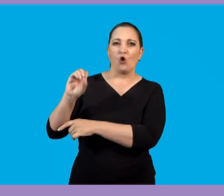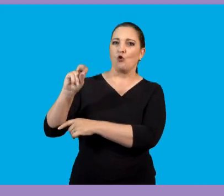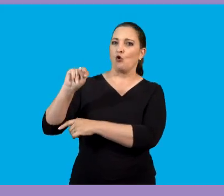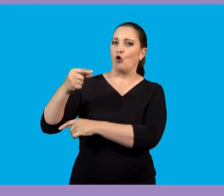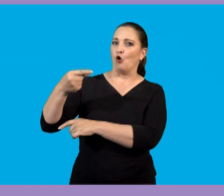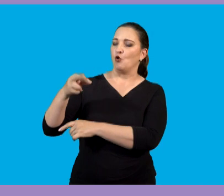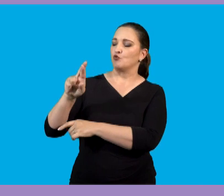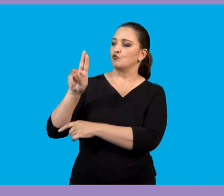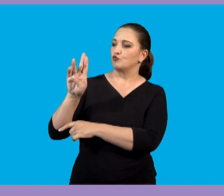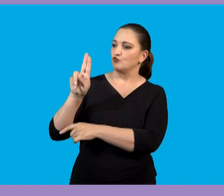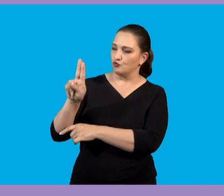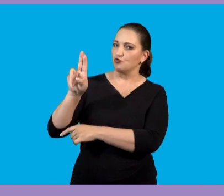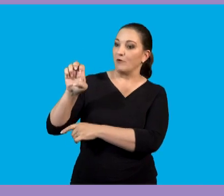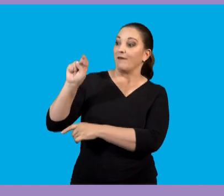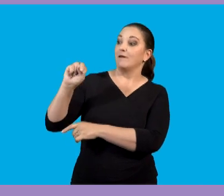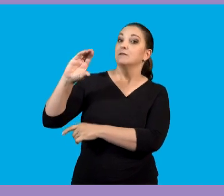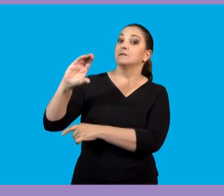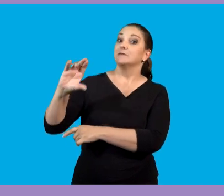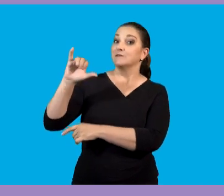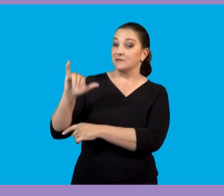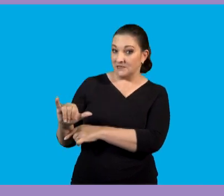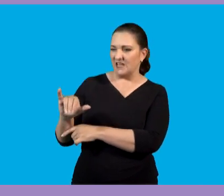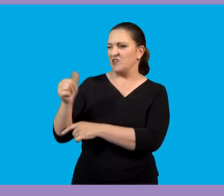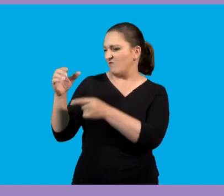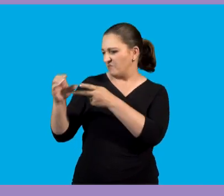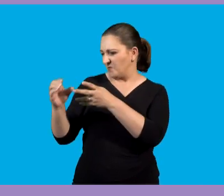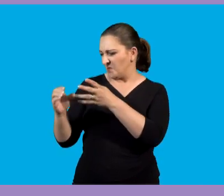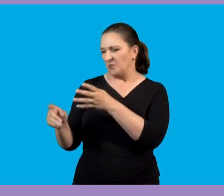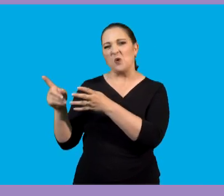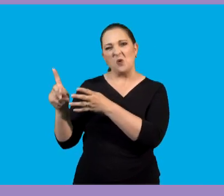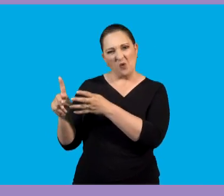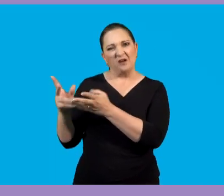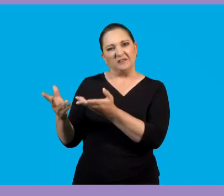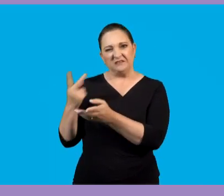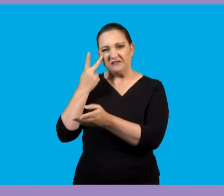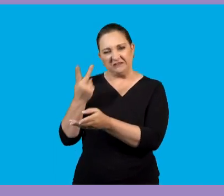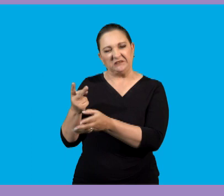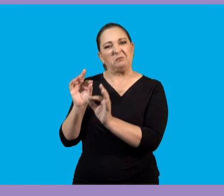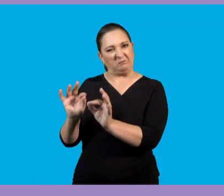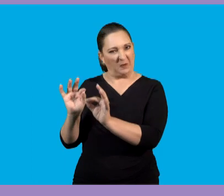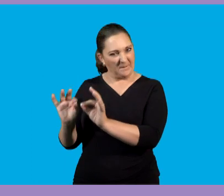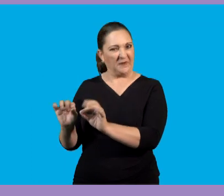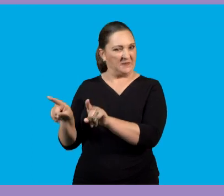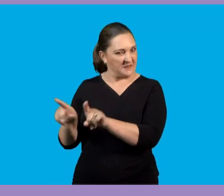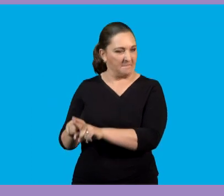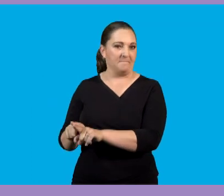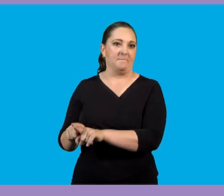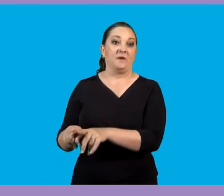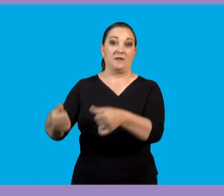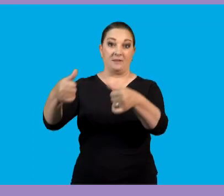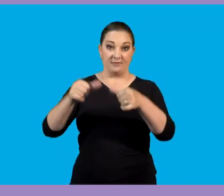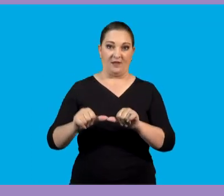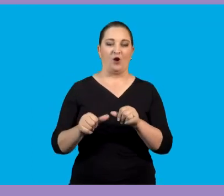to be defining congruency and looking at those conditions for congruency. And lastly, we are going to be